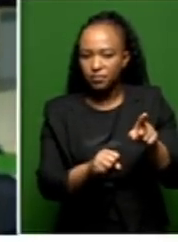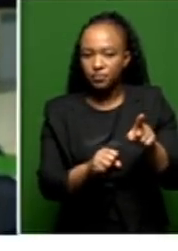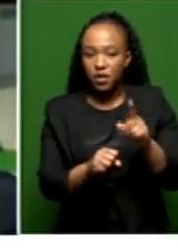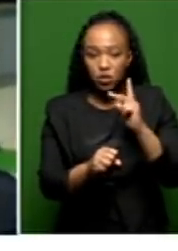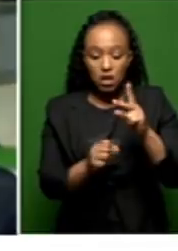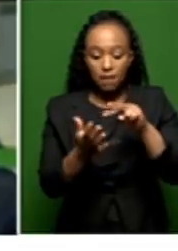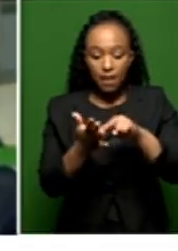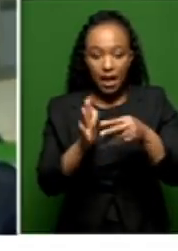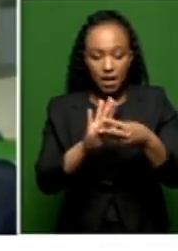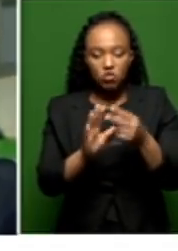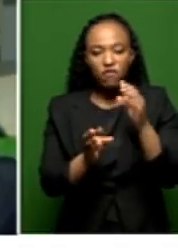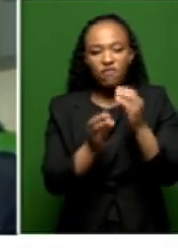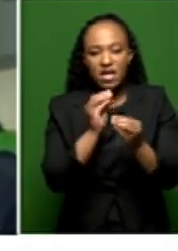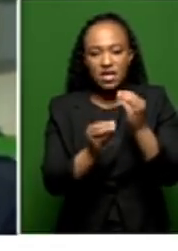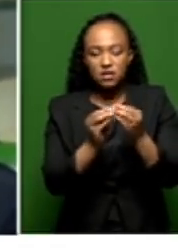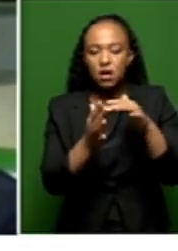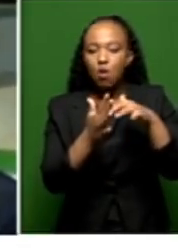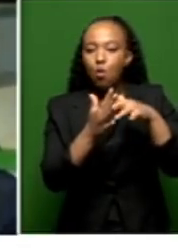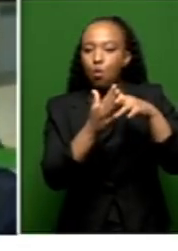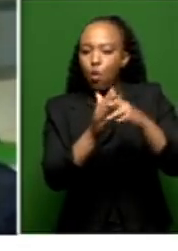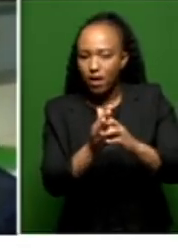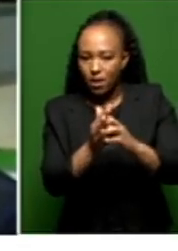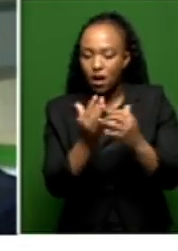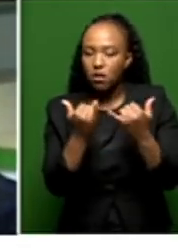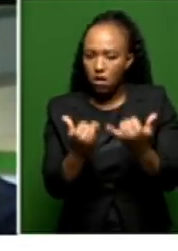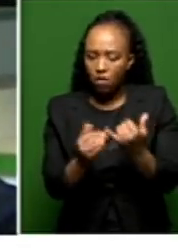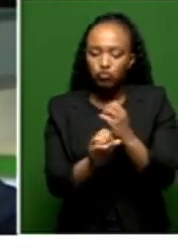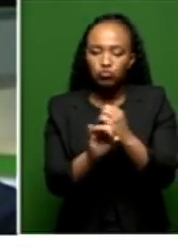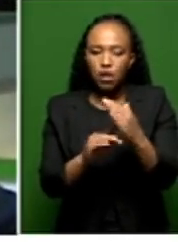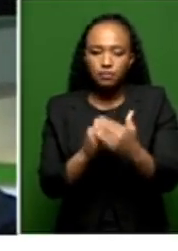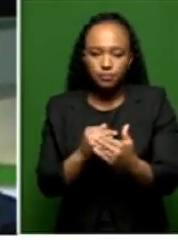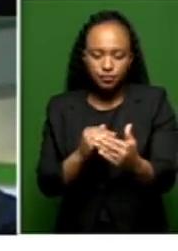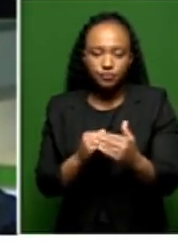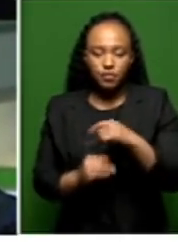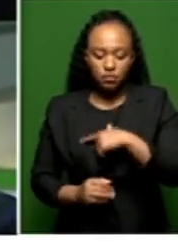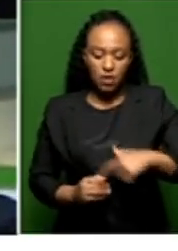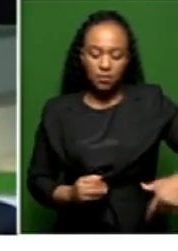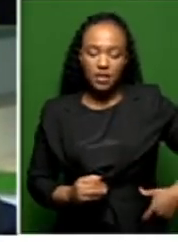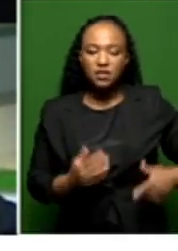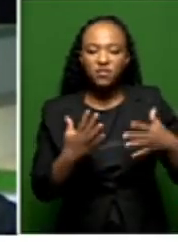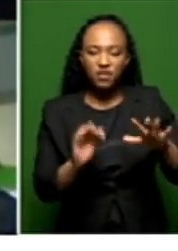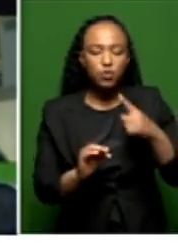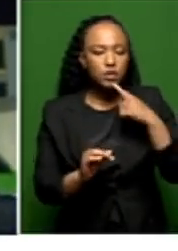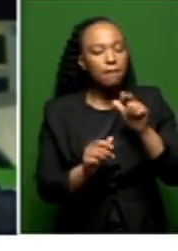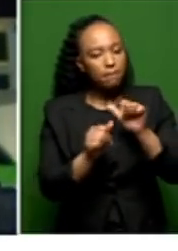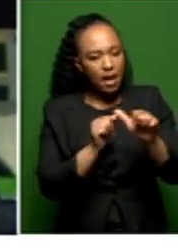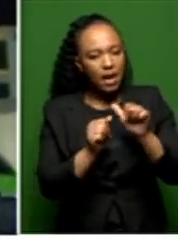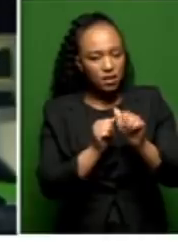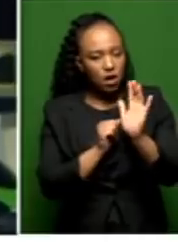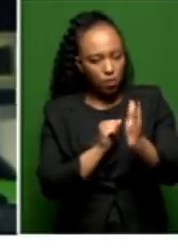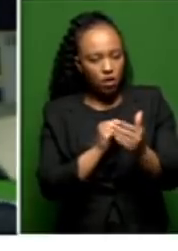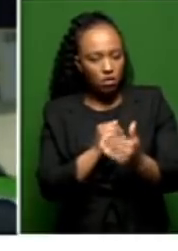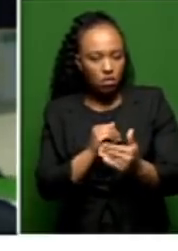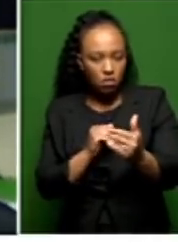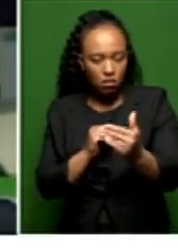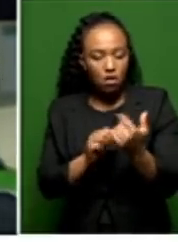to correct the weaknesses of the past have now started. As the president said, we want to do better this time.